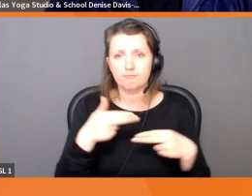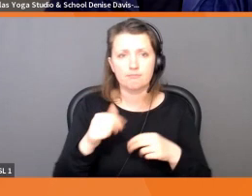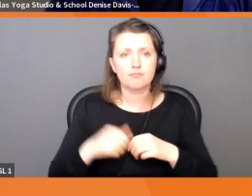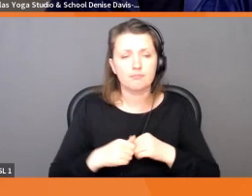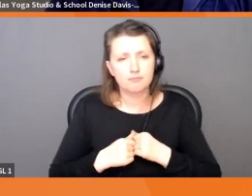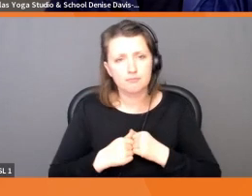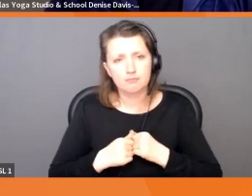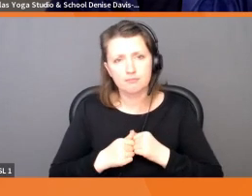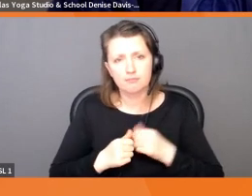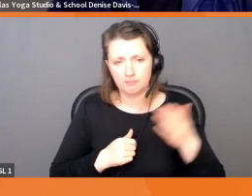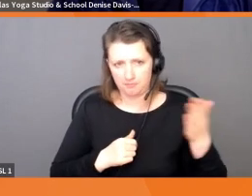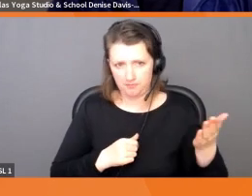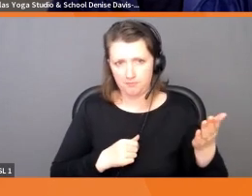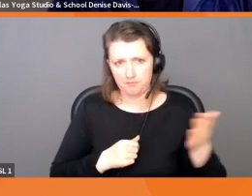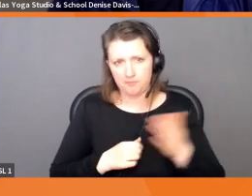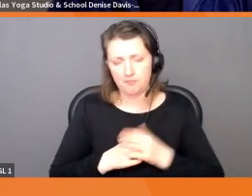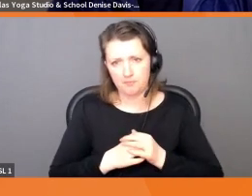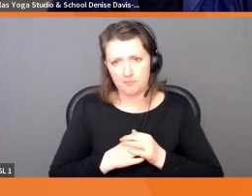we have,